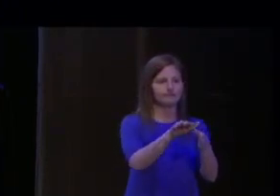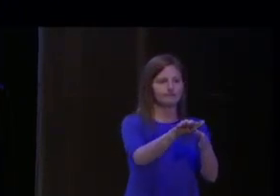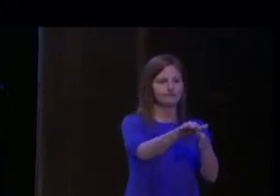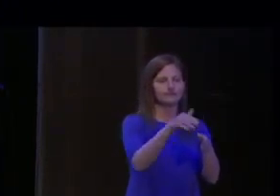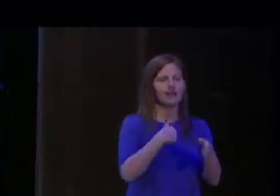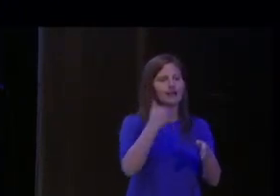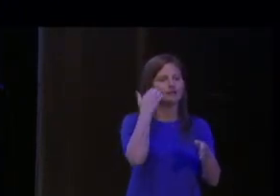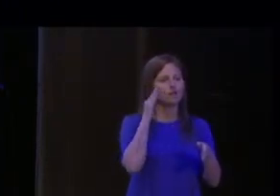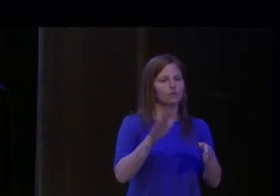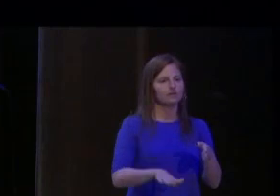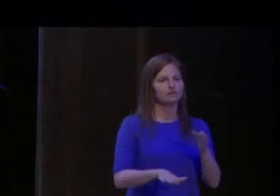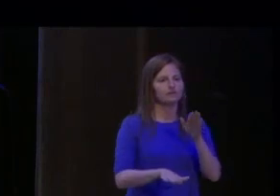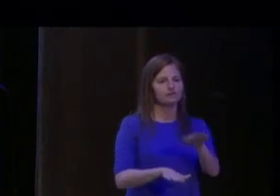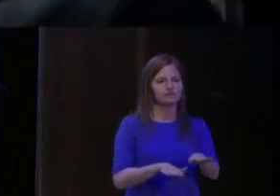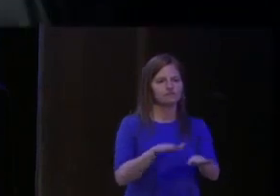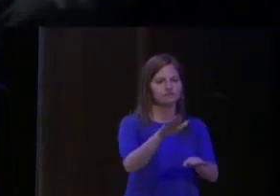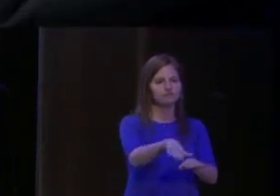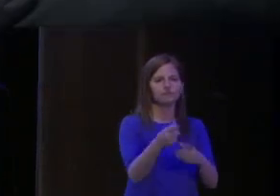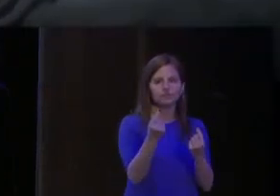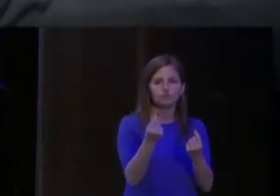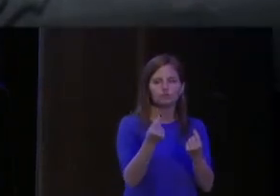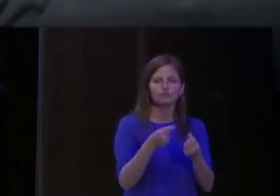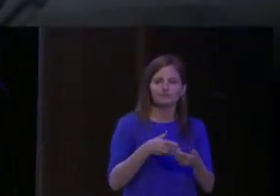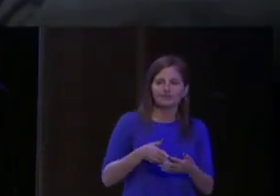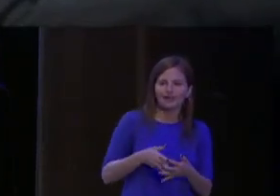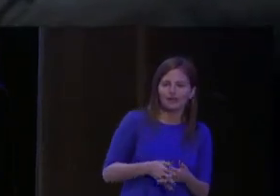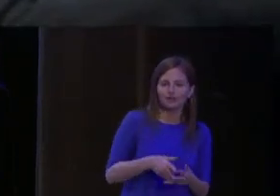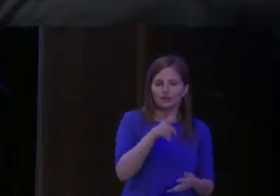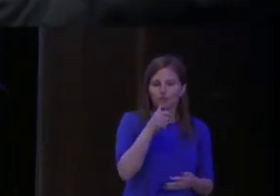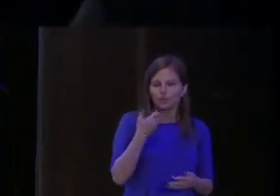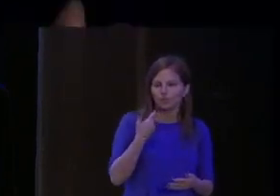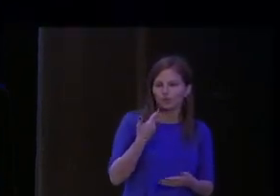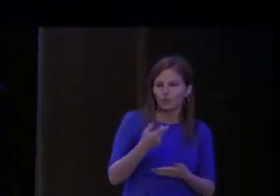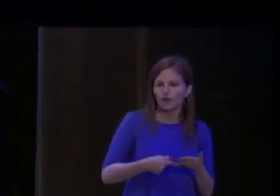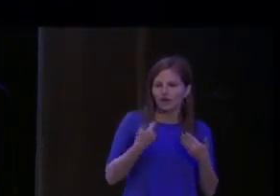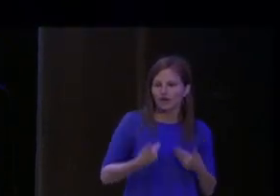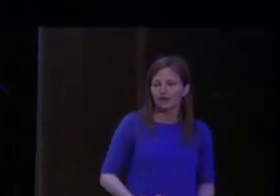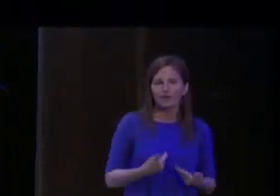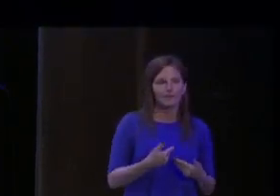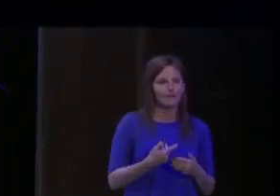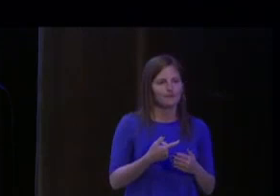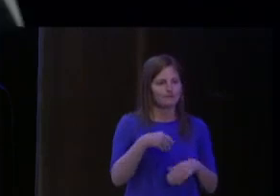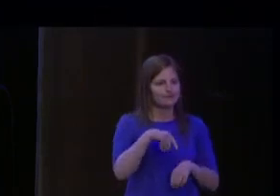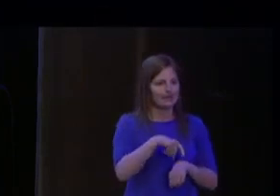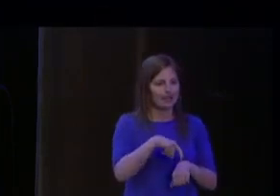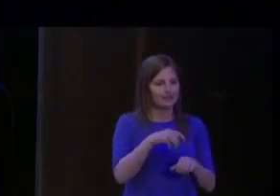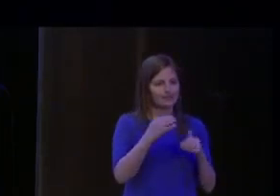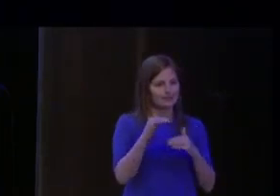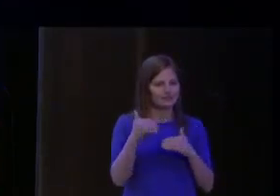the steps to take to anchor who and what I am in time. So from